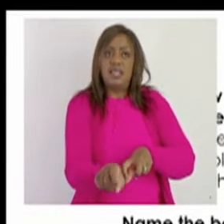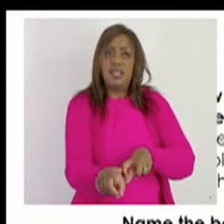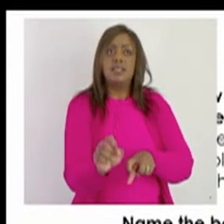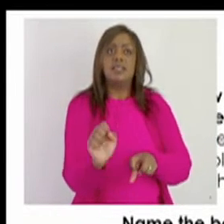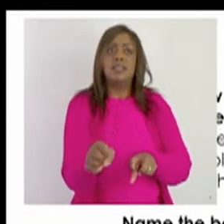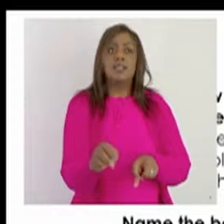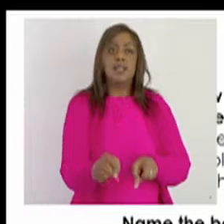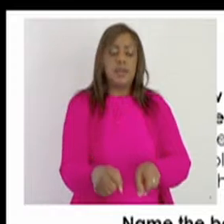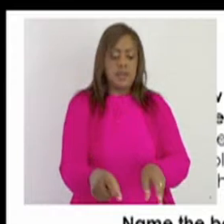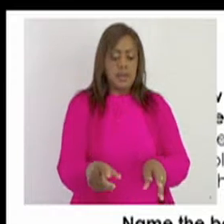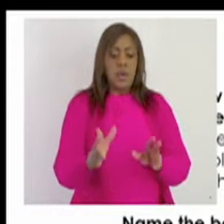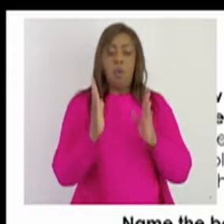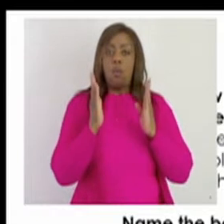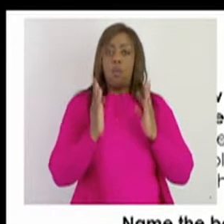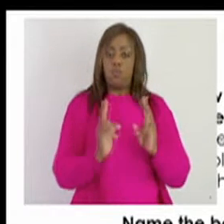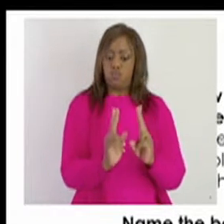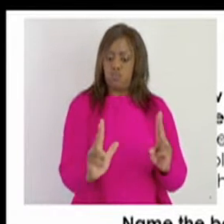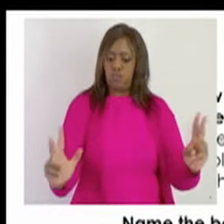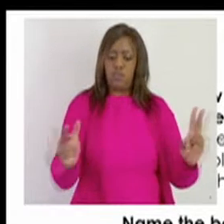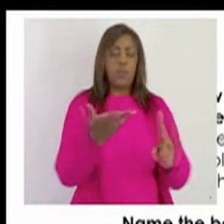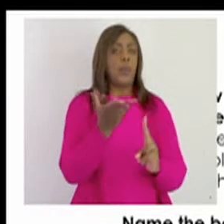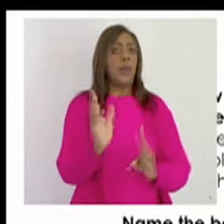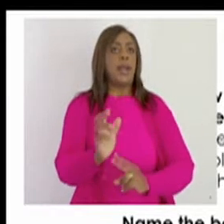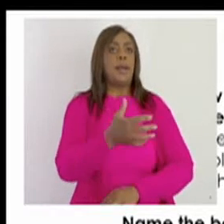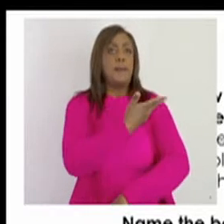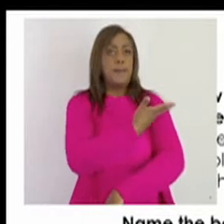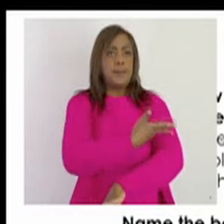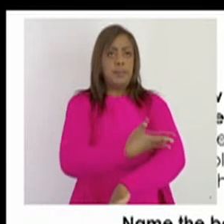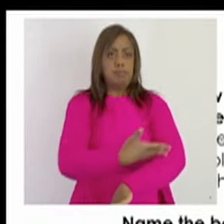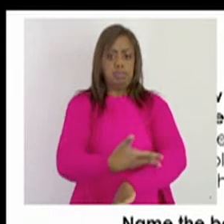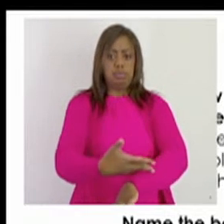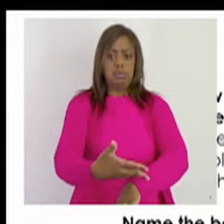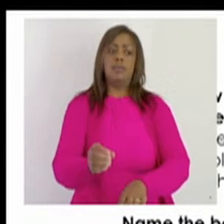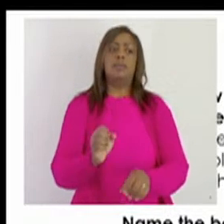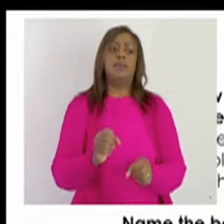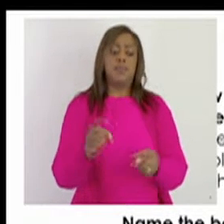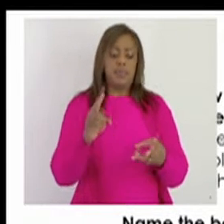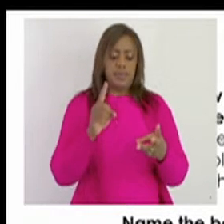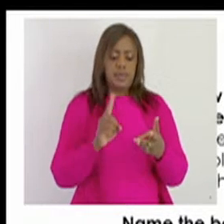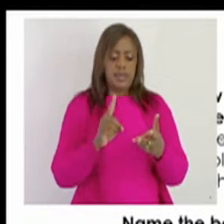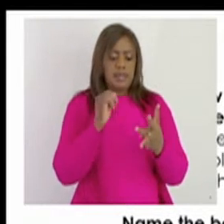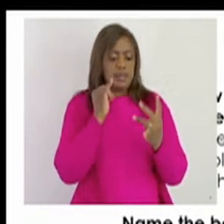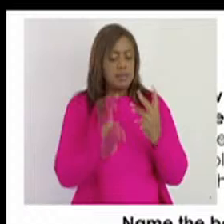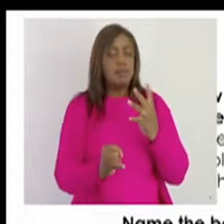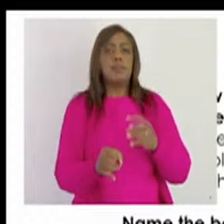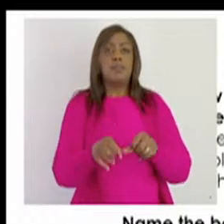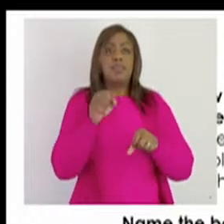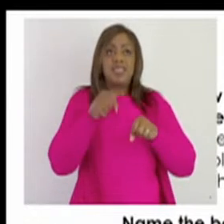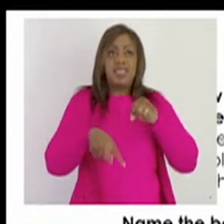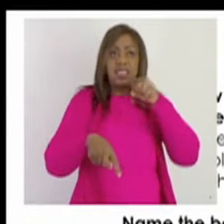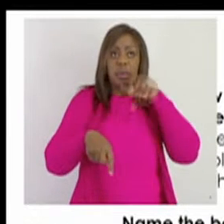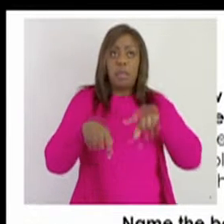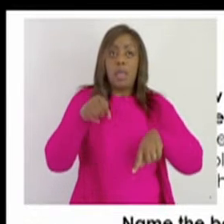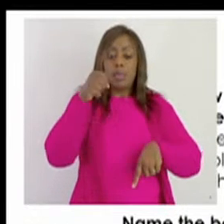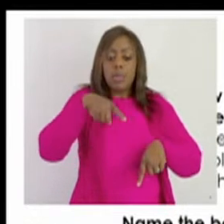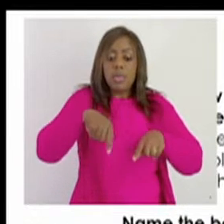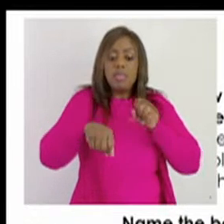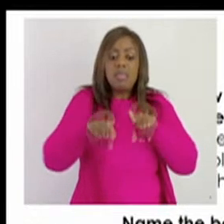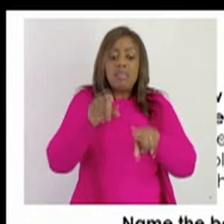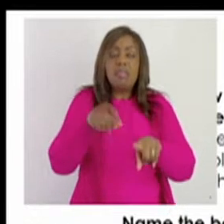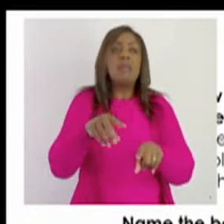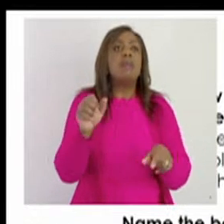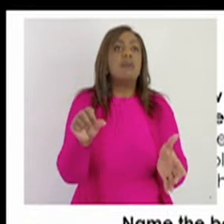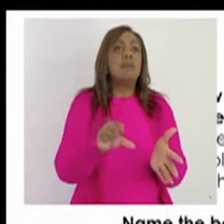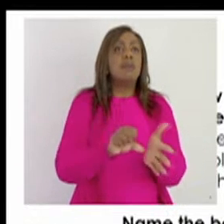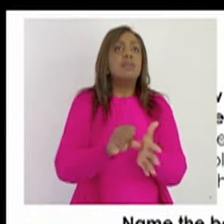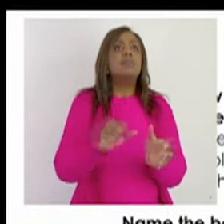by saying HIV is transmitted through unprotected sexual intercourse. And then another way it says it